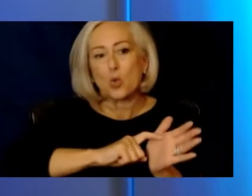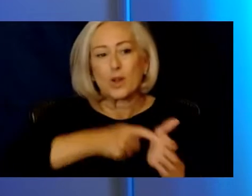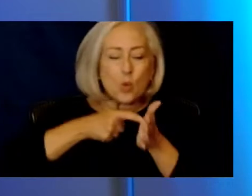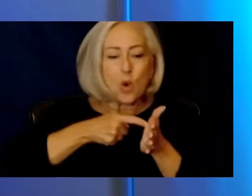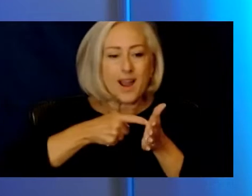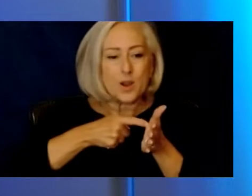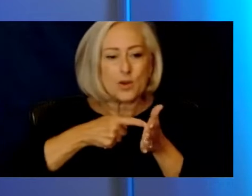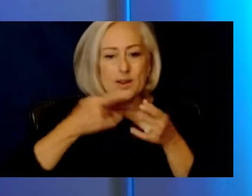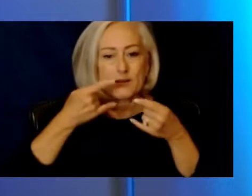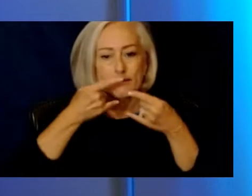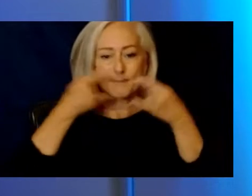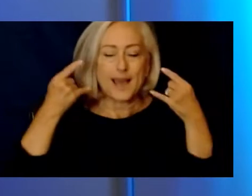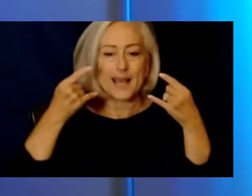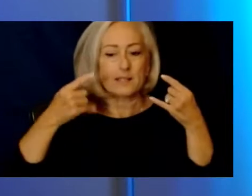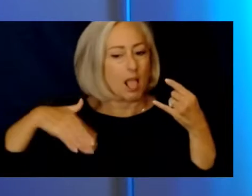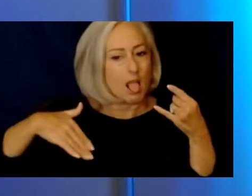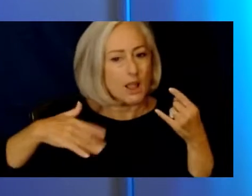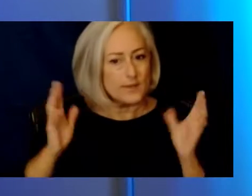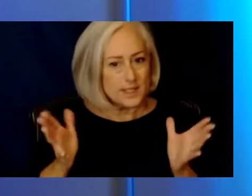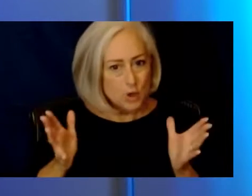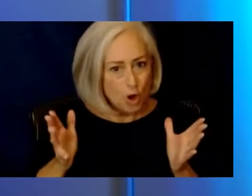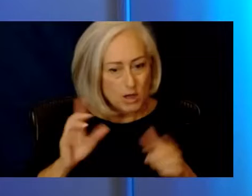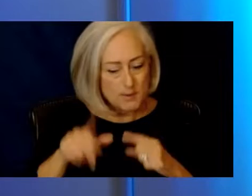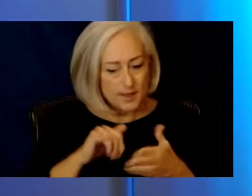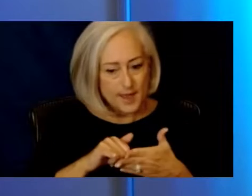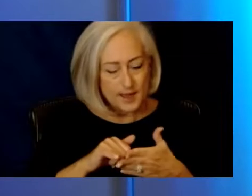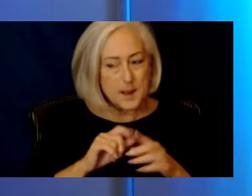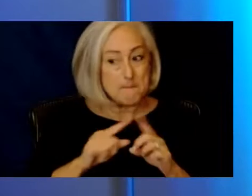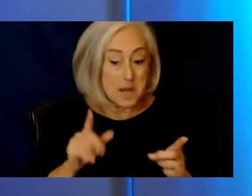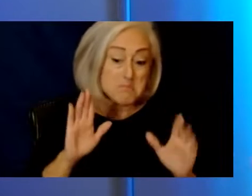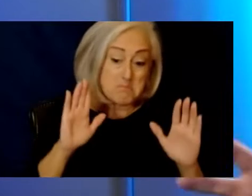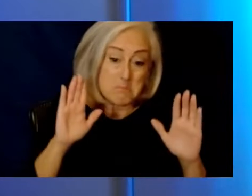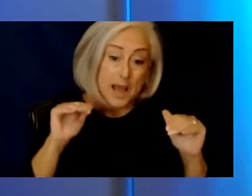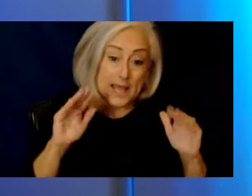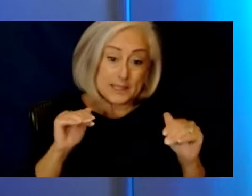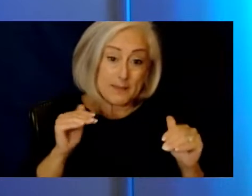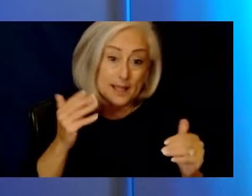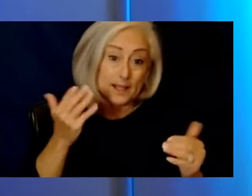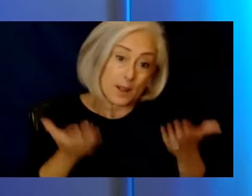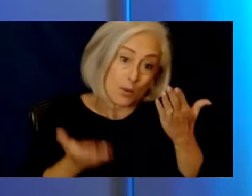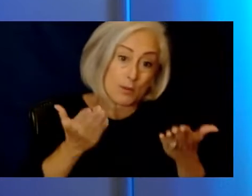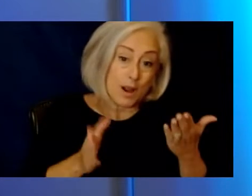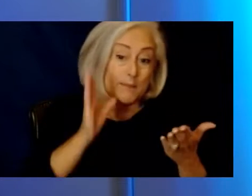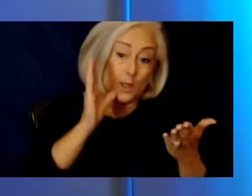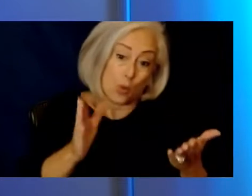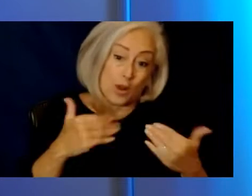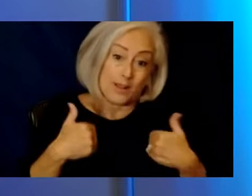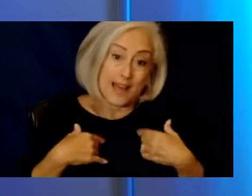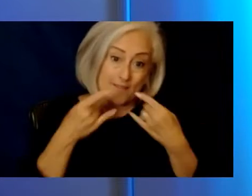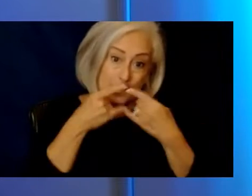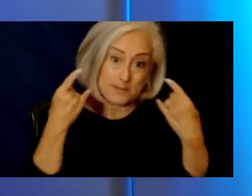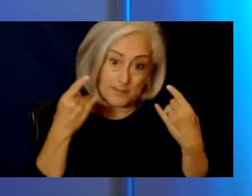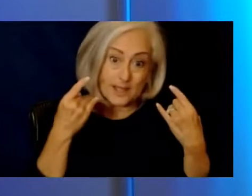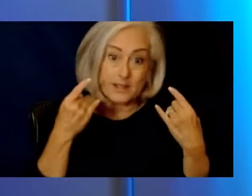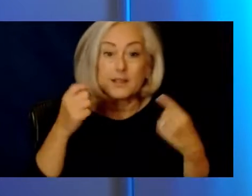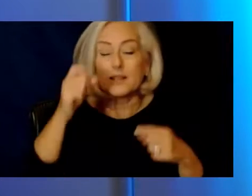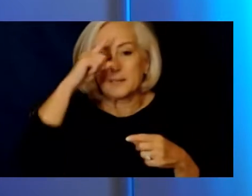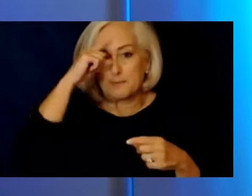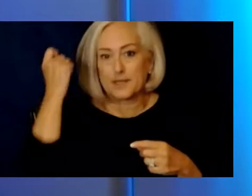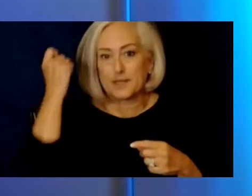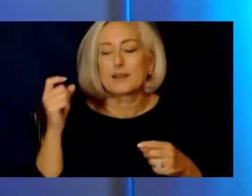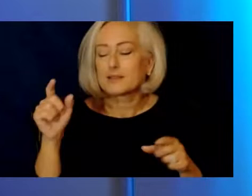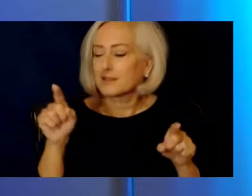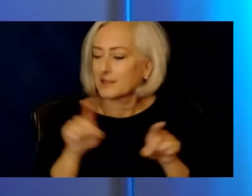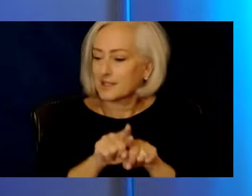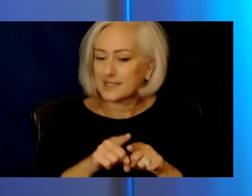that. But I would not anticipate seeing a return to mandate on the basis of what we had discussion about last year, given the